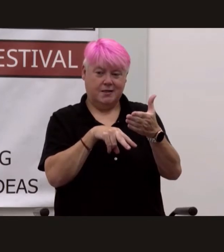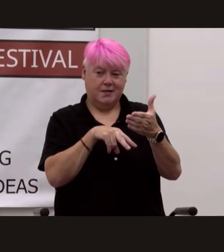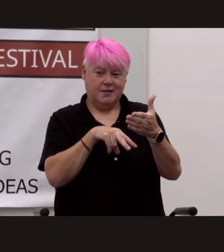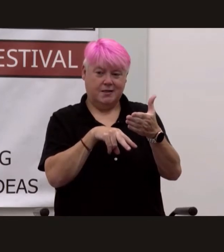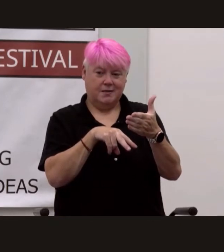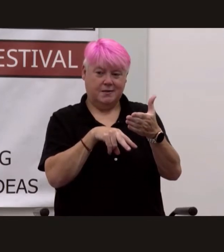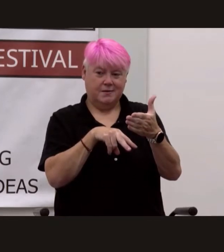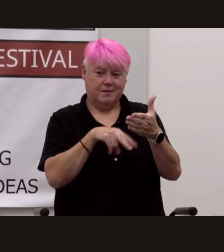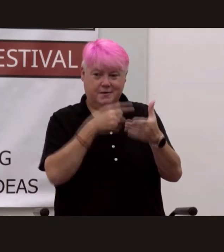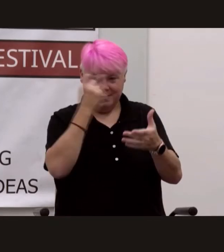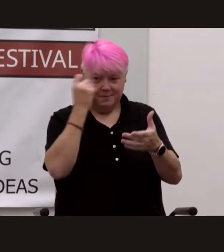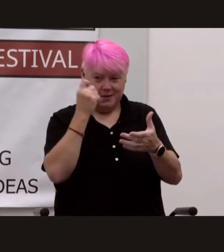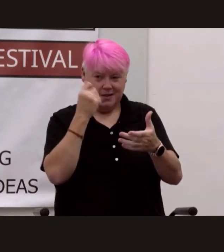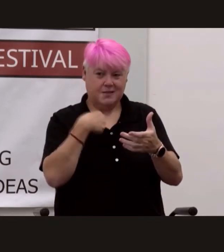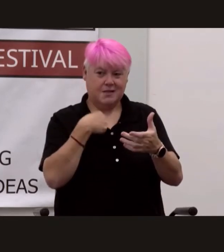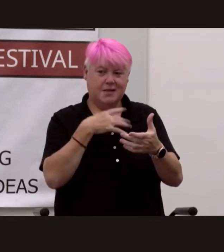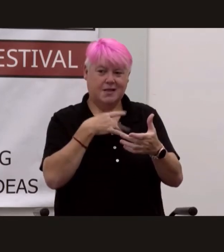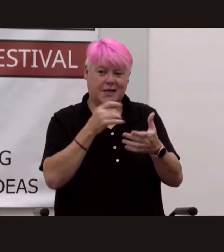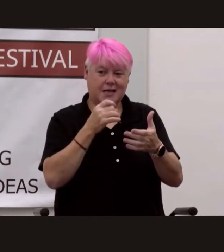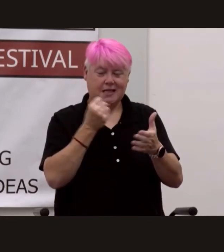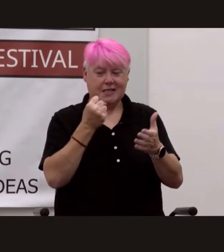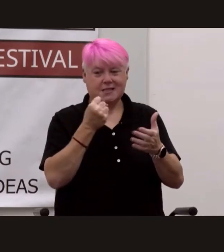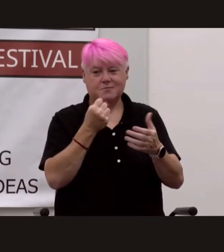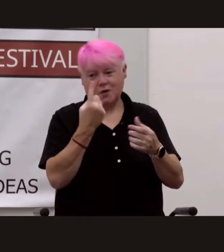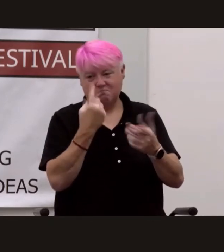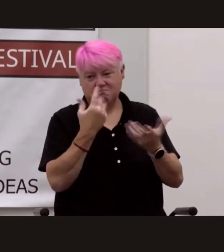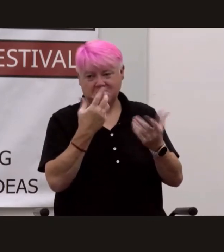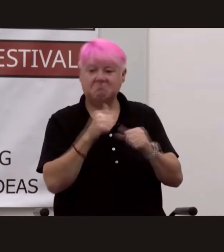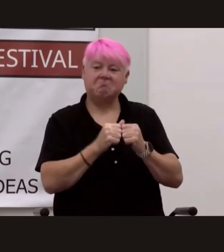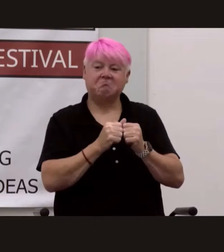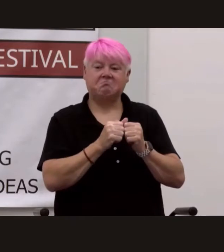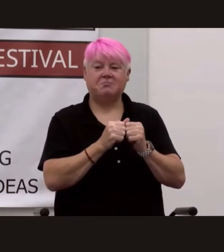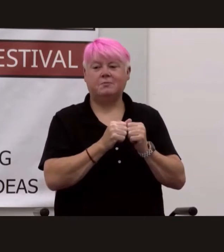because I kind of like this scene, I'll tell you.